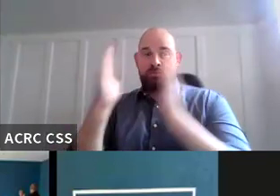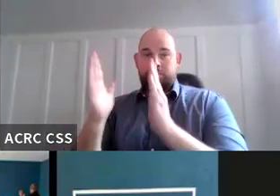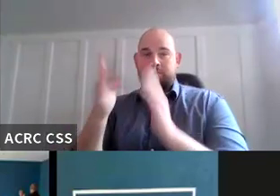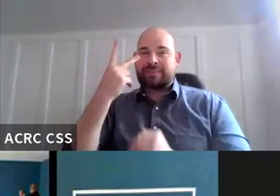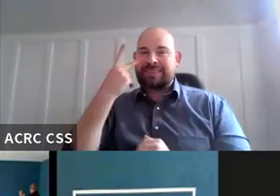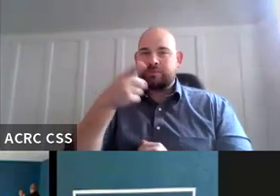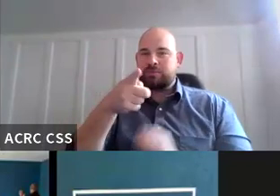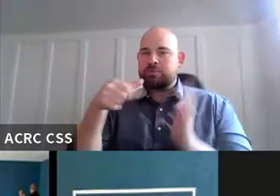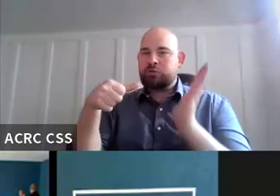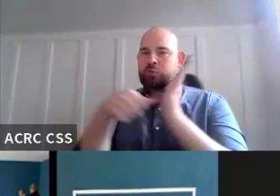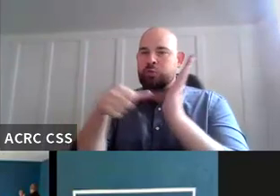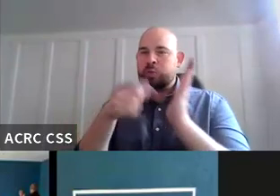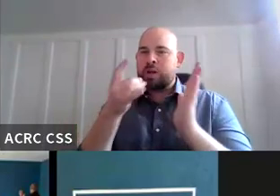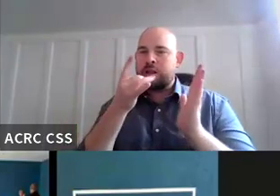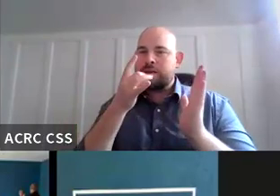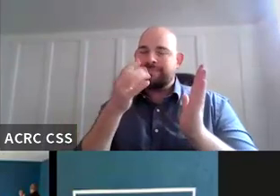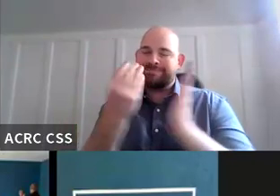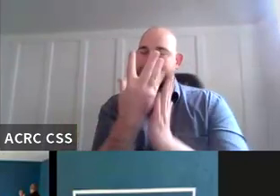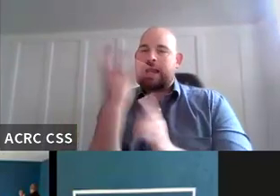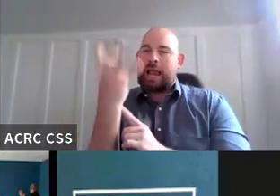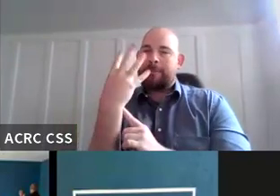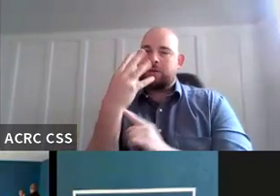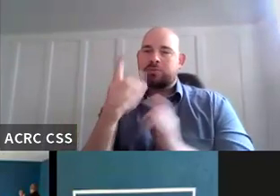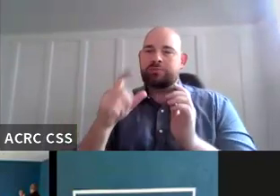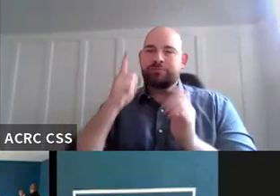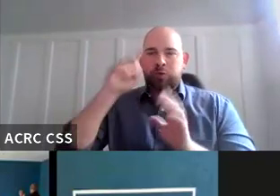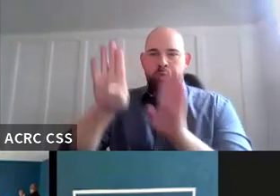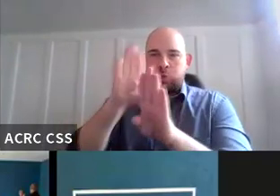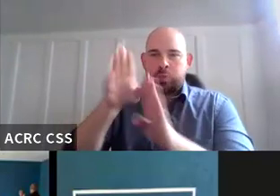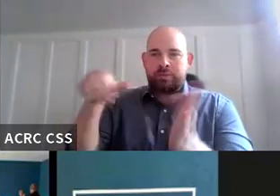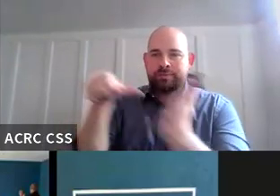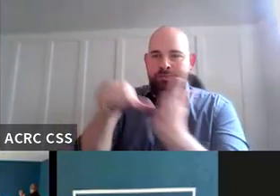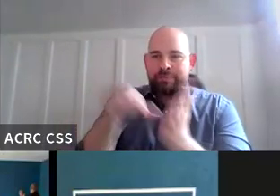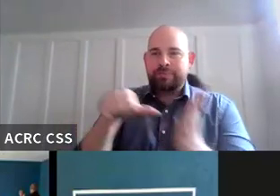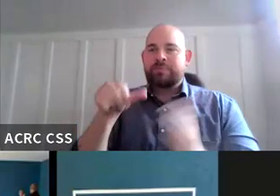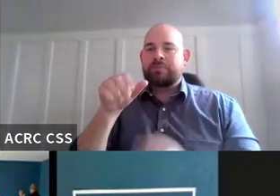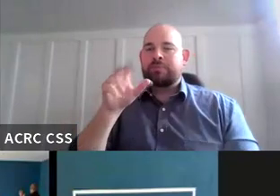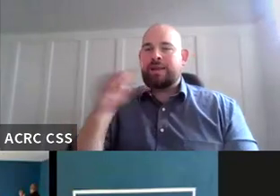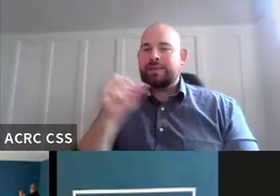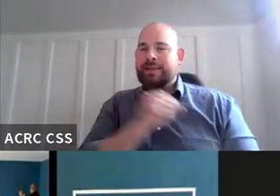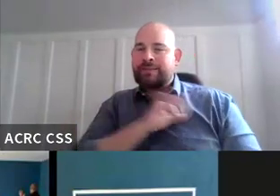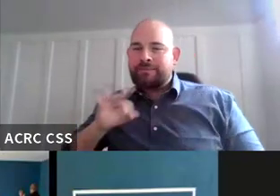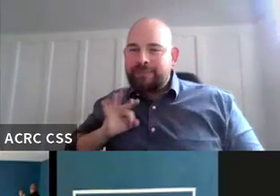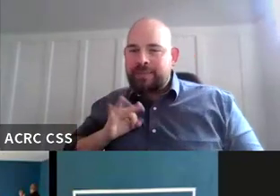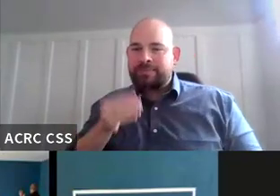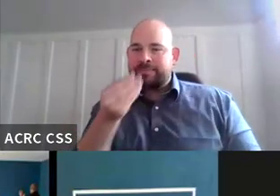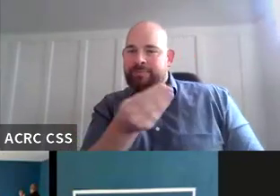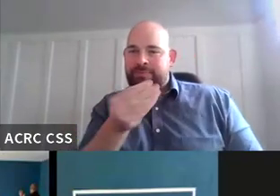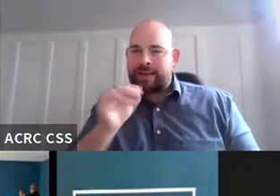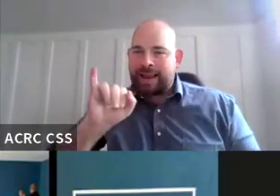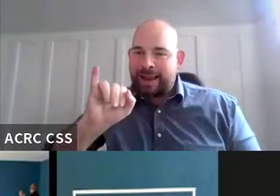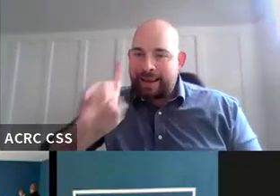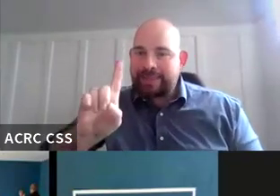to anybody who needed the ramp. You could see there's a doorbell. There is a camera with also a light